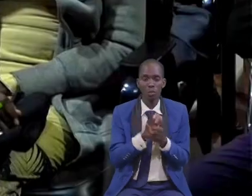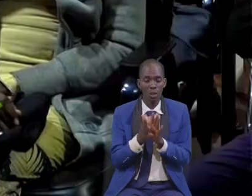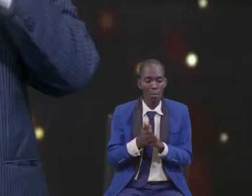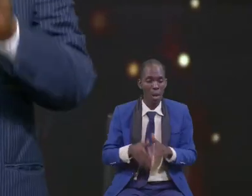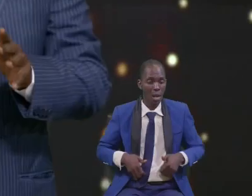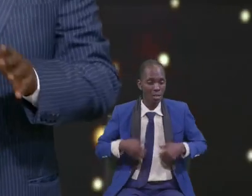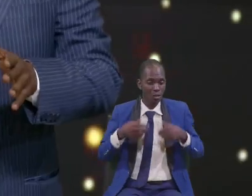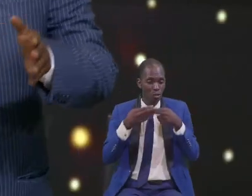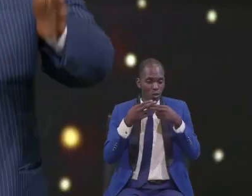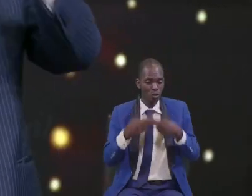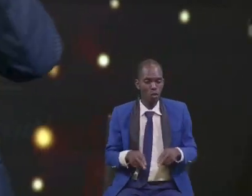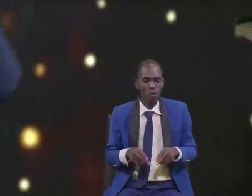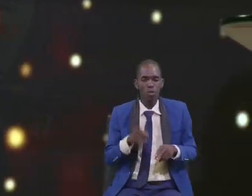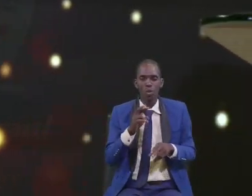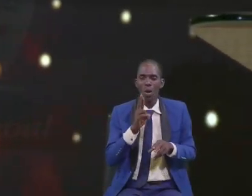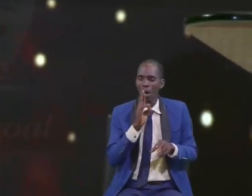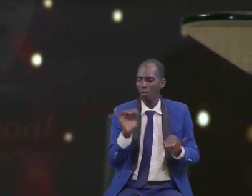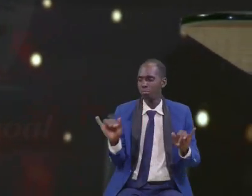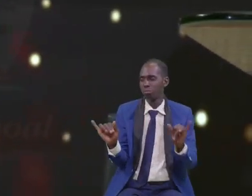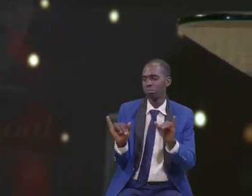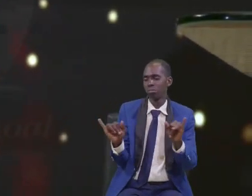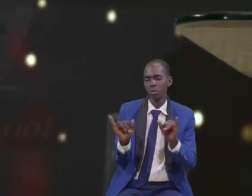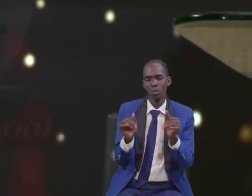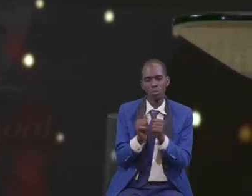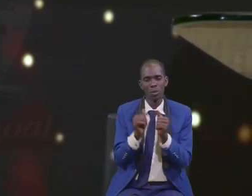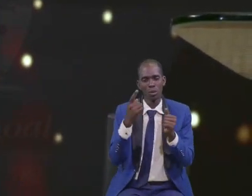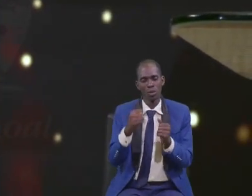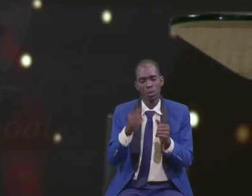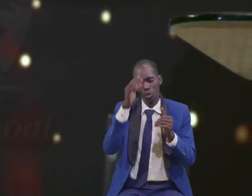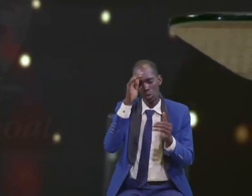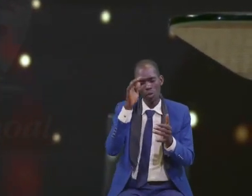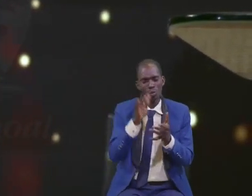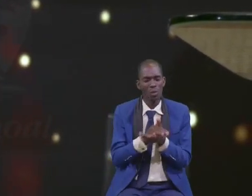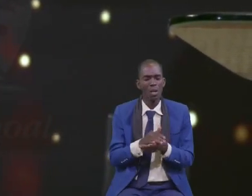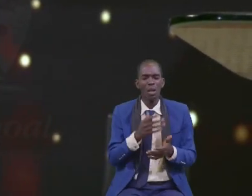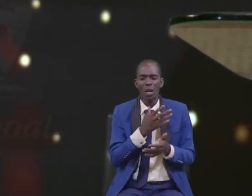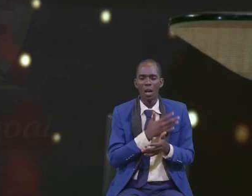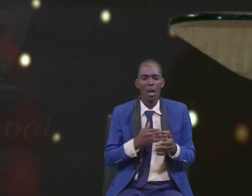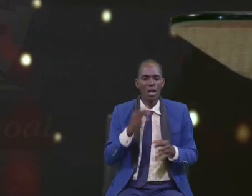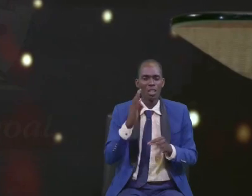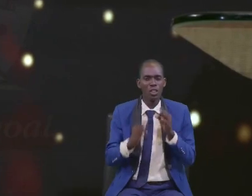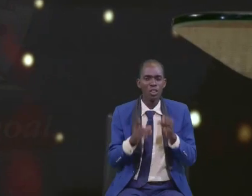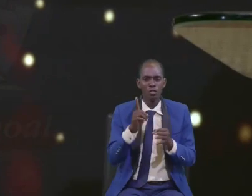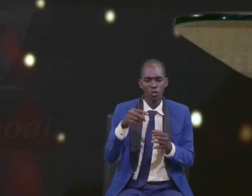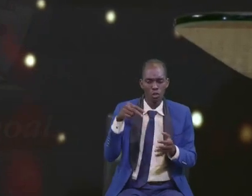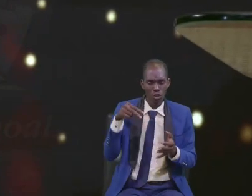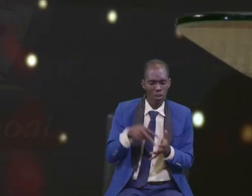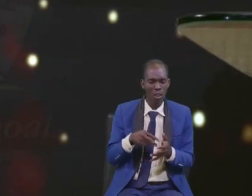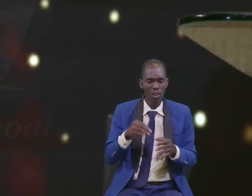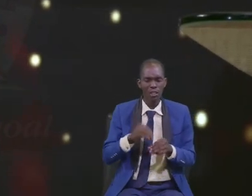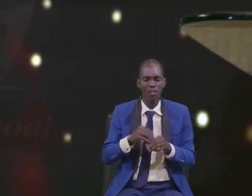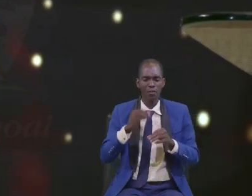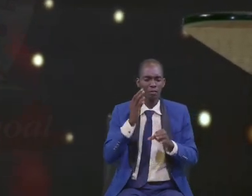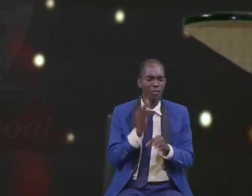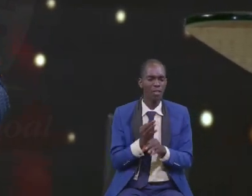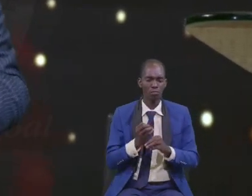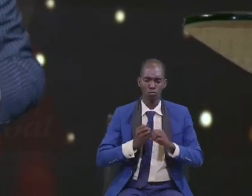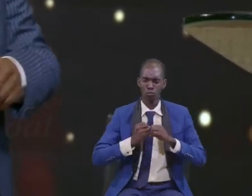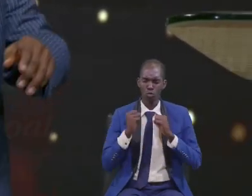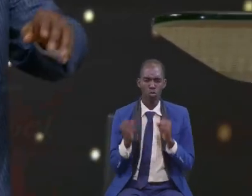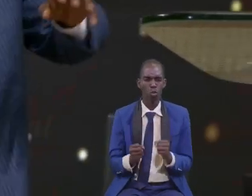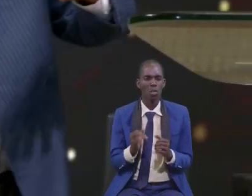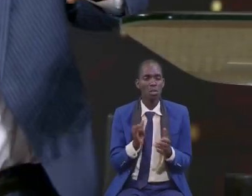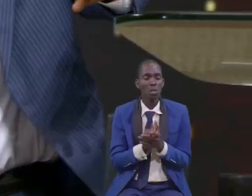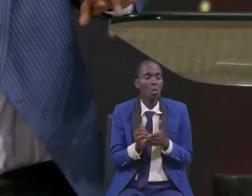faith. But when you stand, and you stand in faith, that whatever he does, whatever she does,